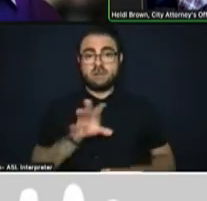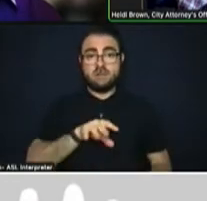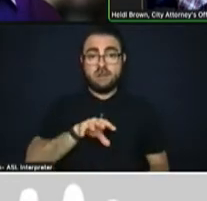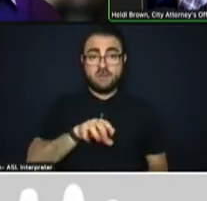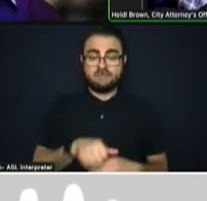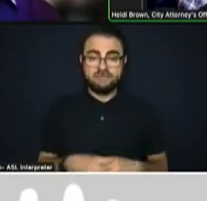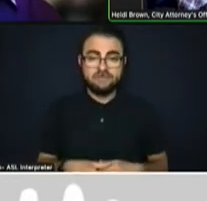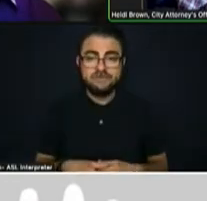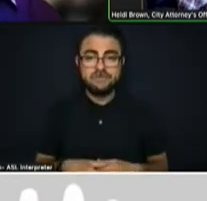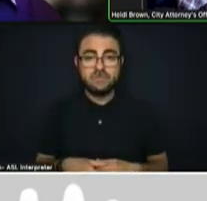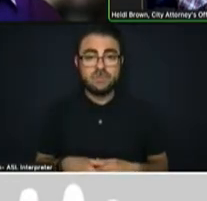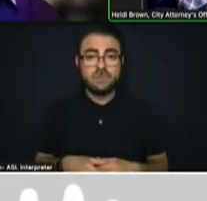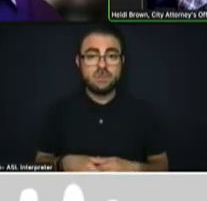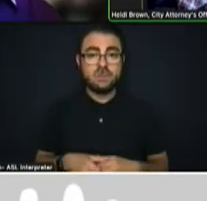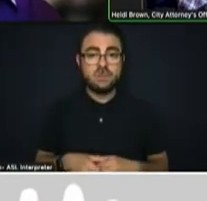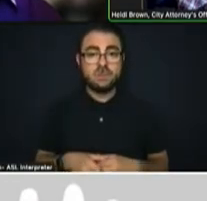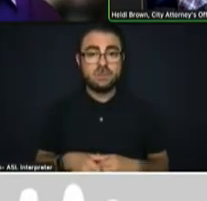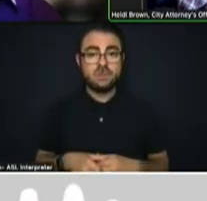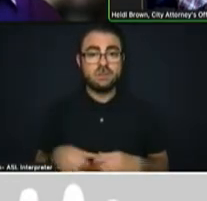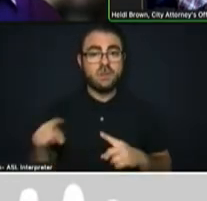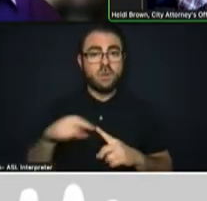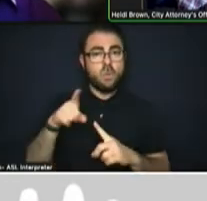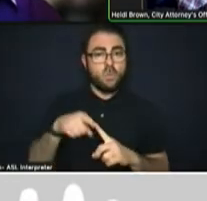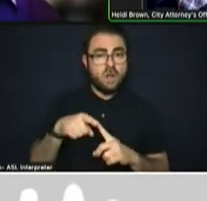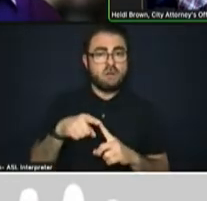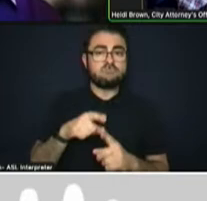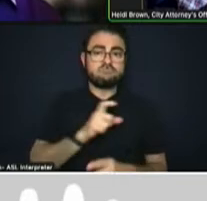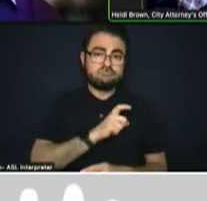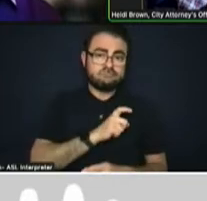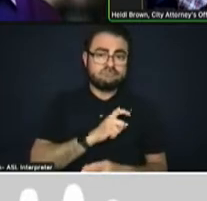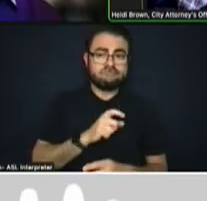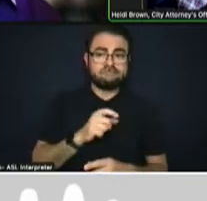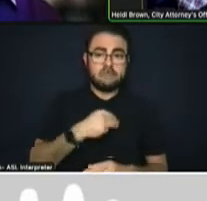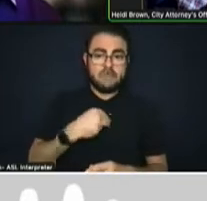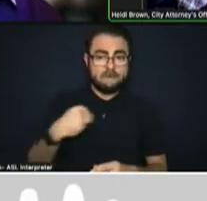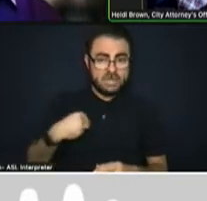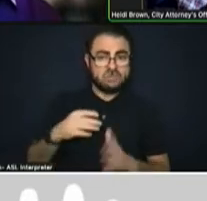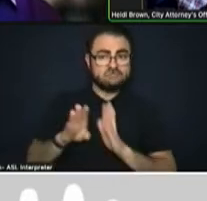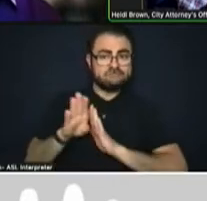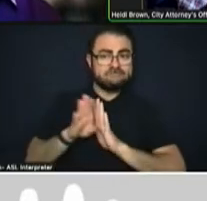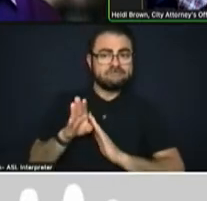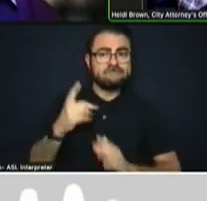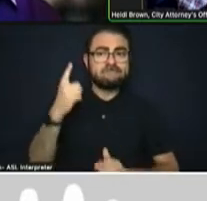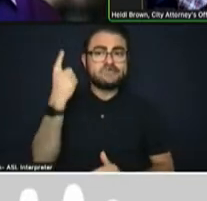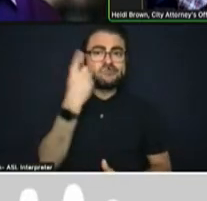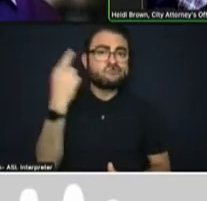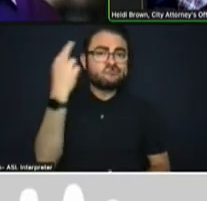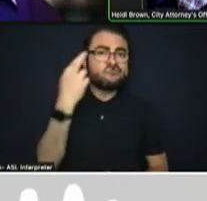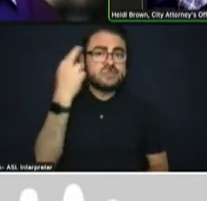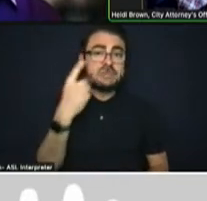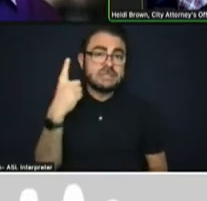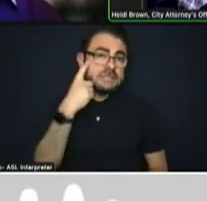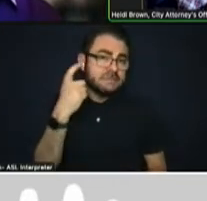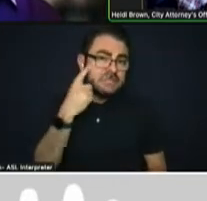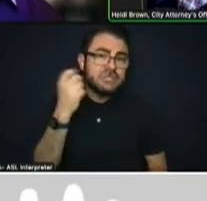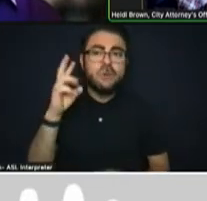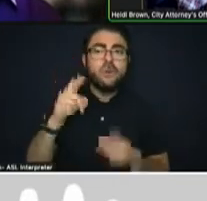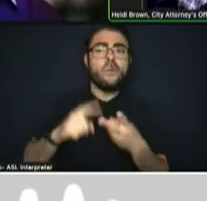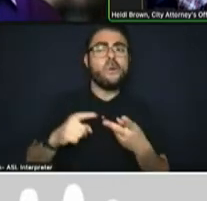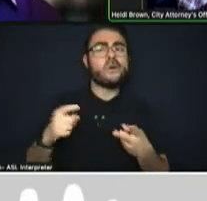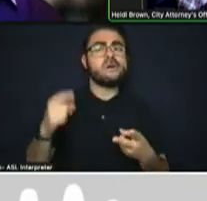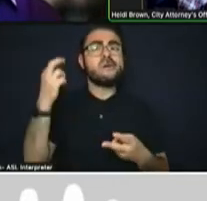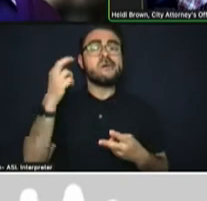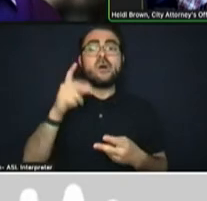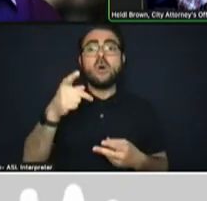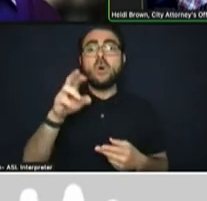member develops reasonable suspicion or probable cause to believe that a crime or a violation either has